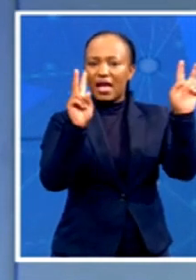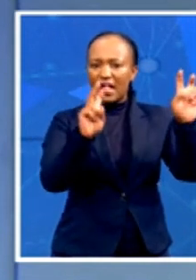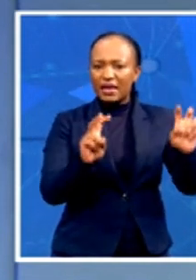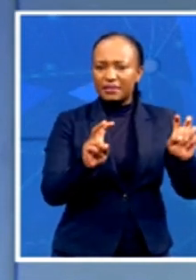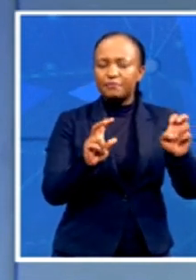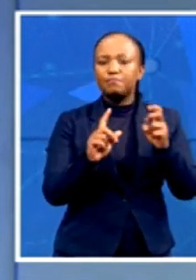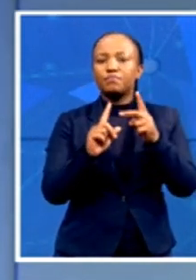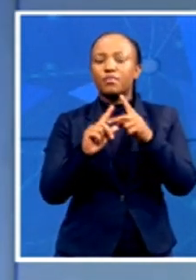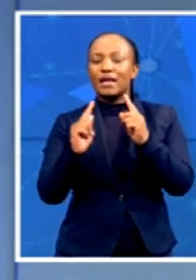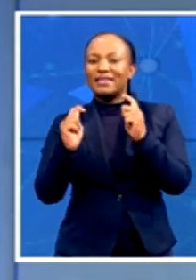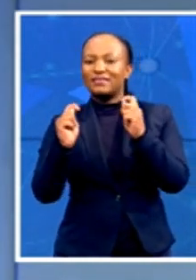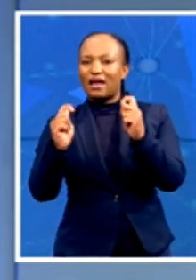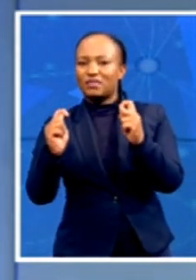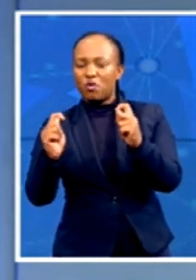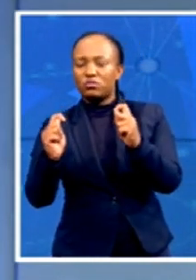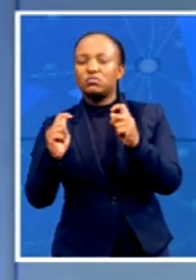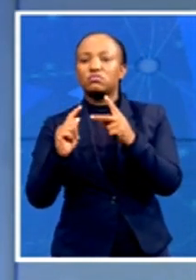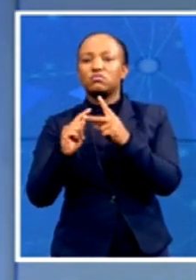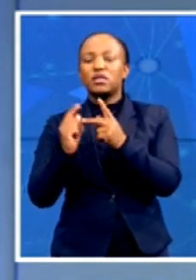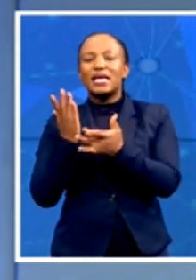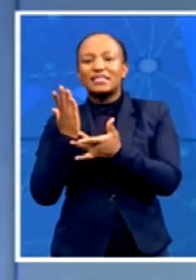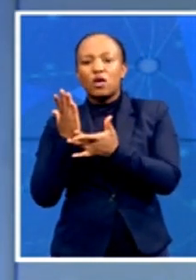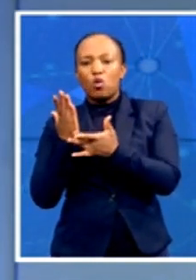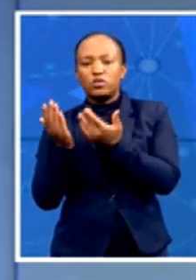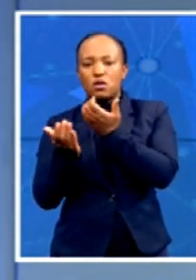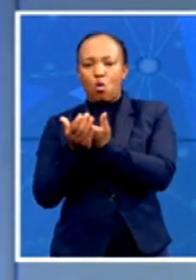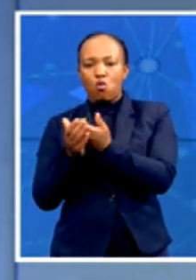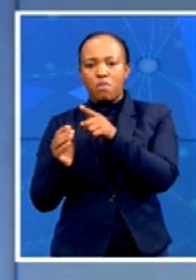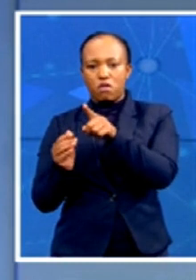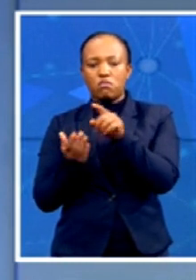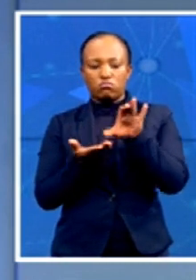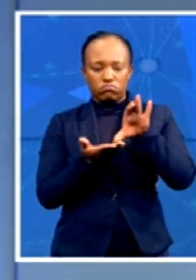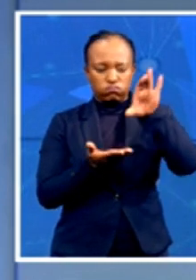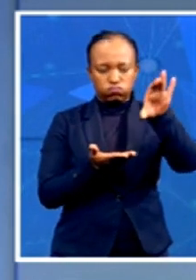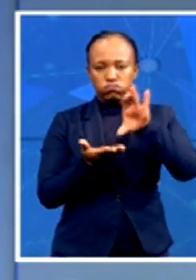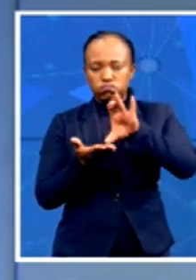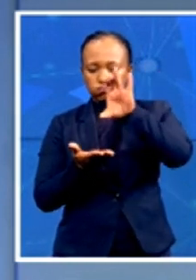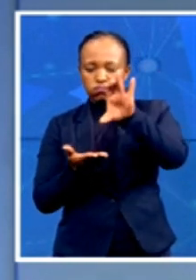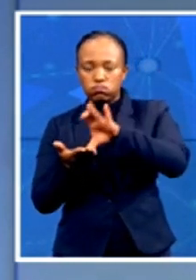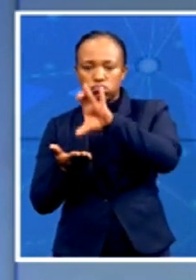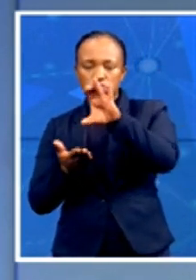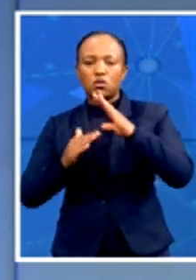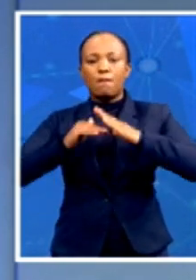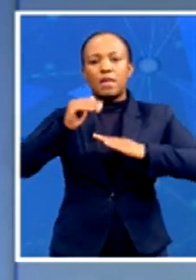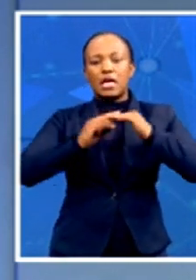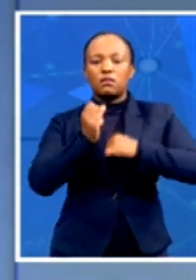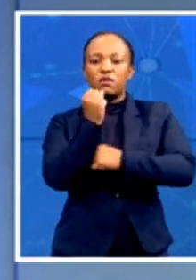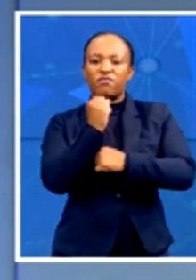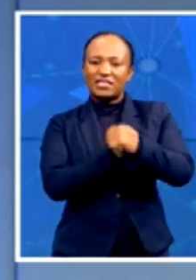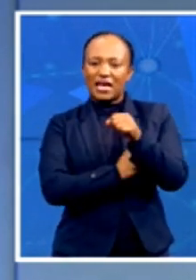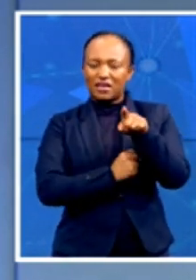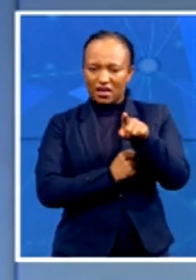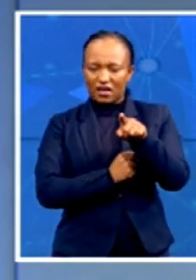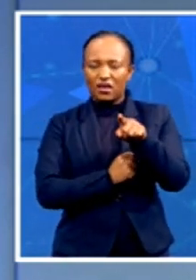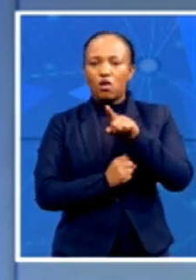economy. At least a third of the capital required for this infrastructure should come from